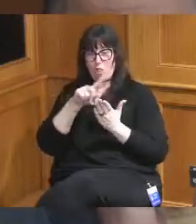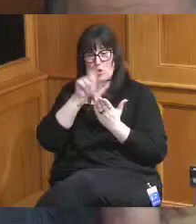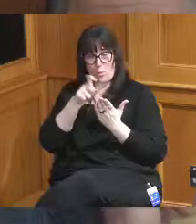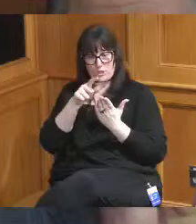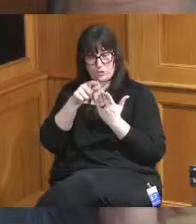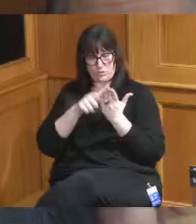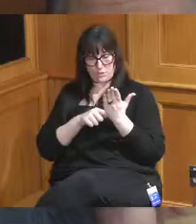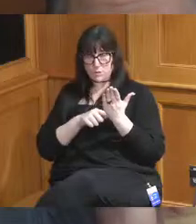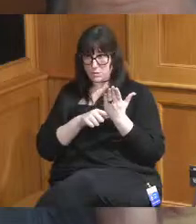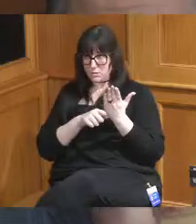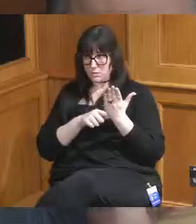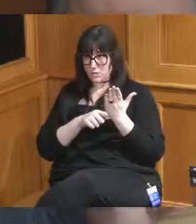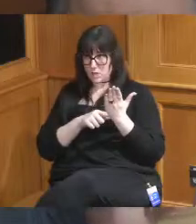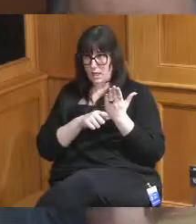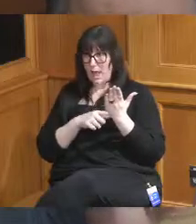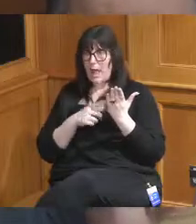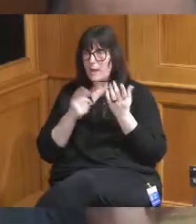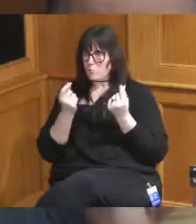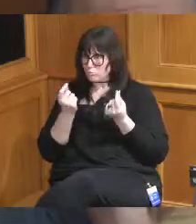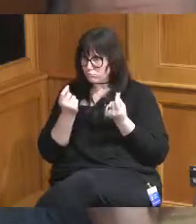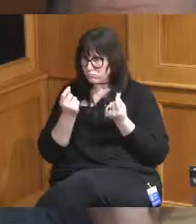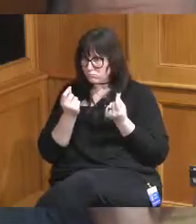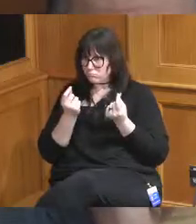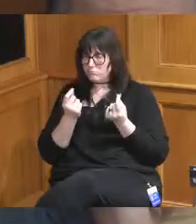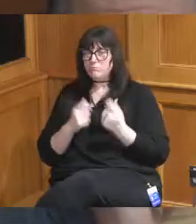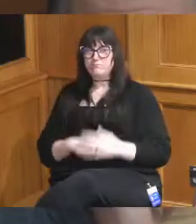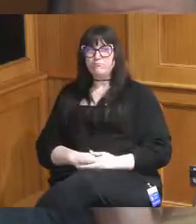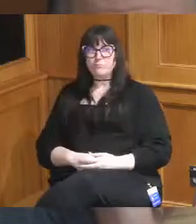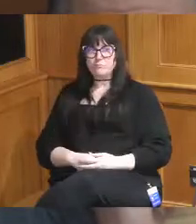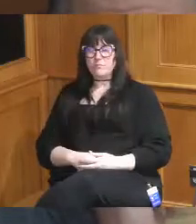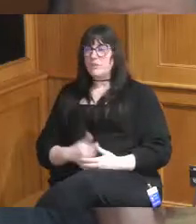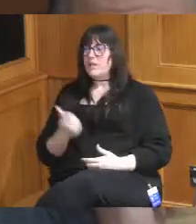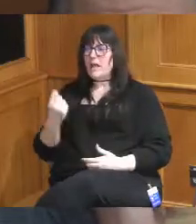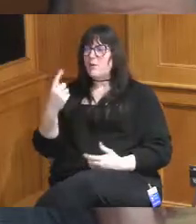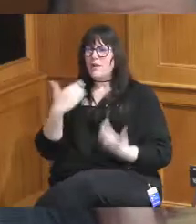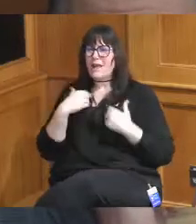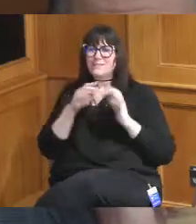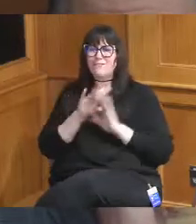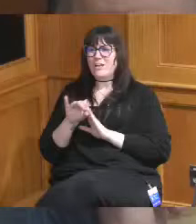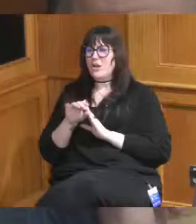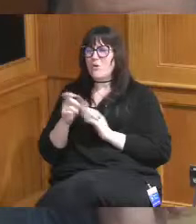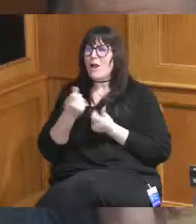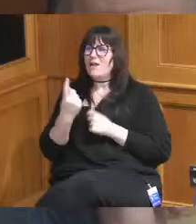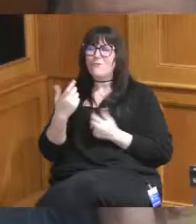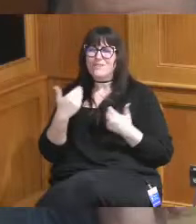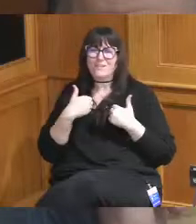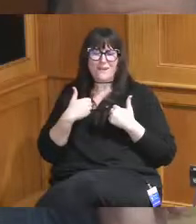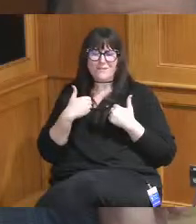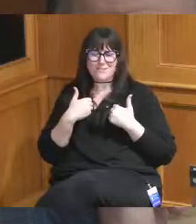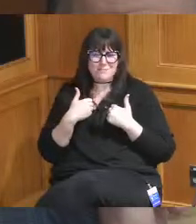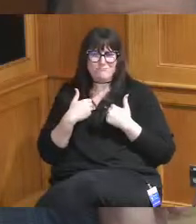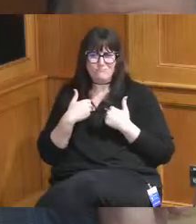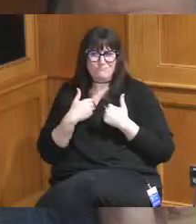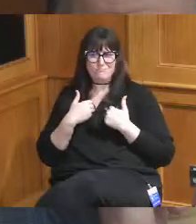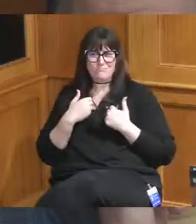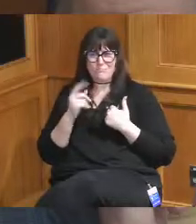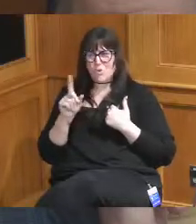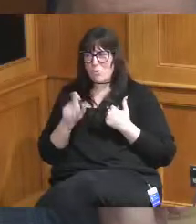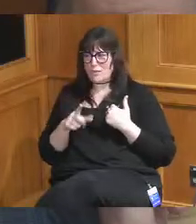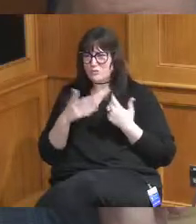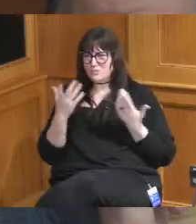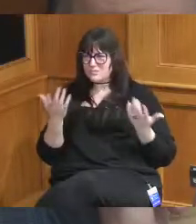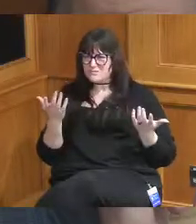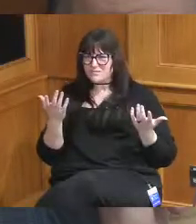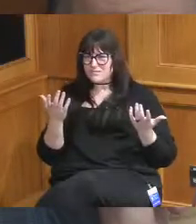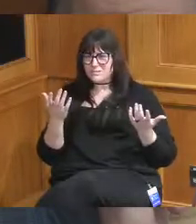also provided other questions. I just said anybody that's got a video, anybody that has questions, no sense